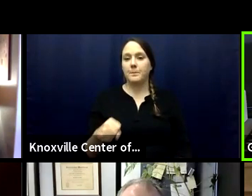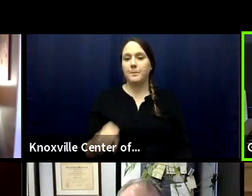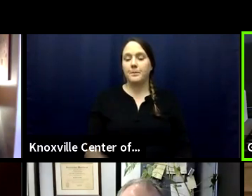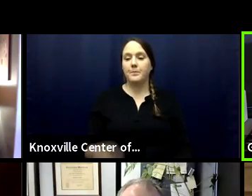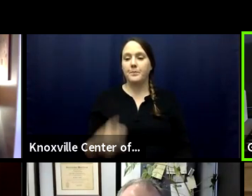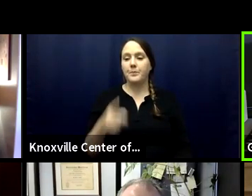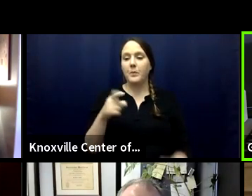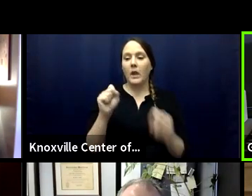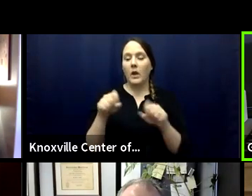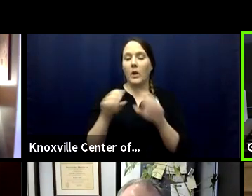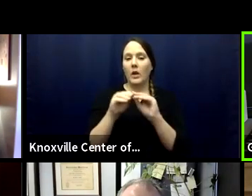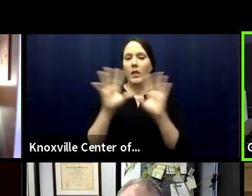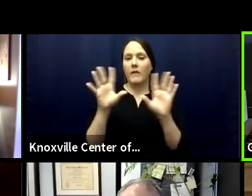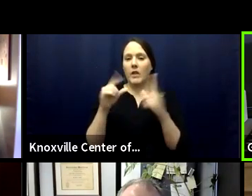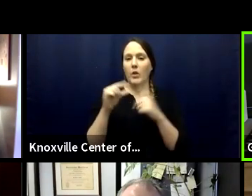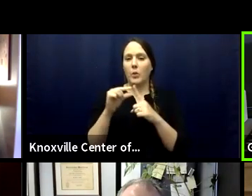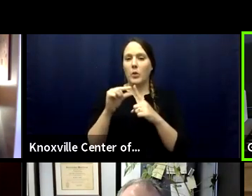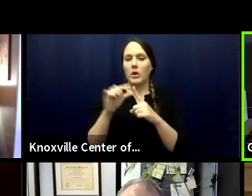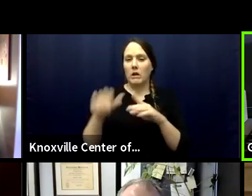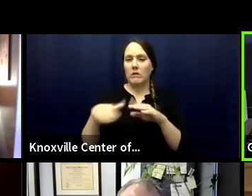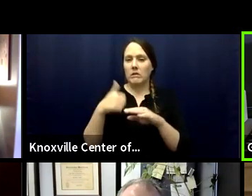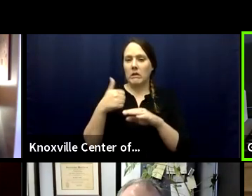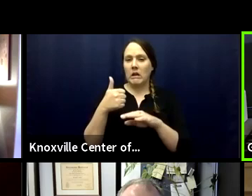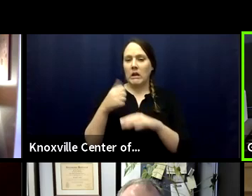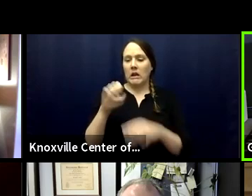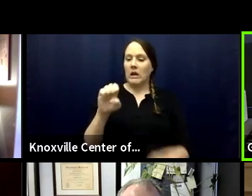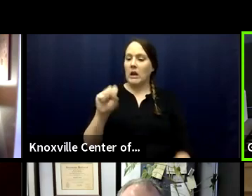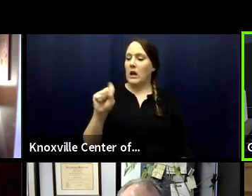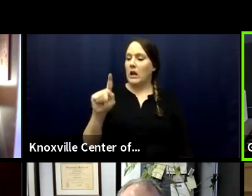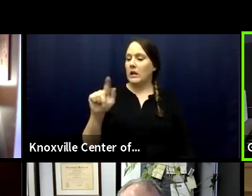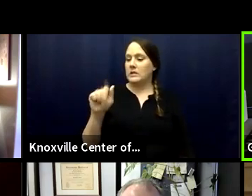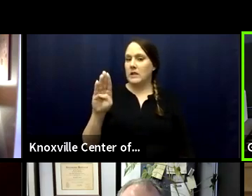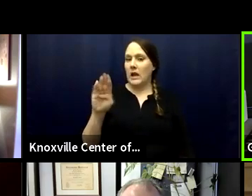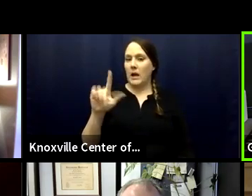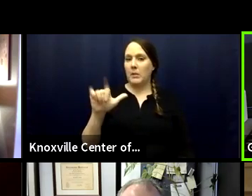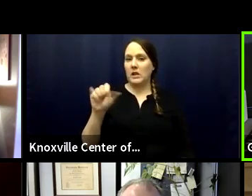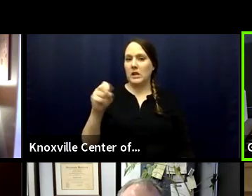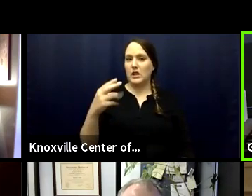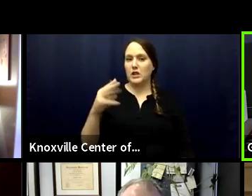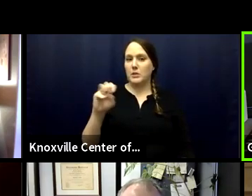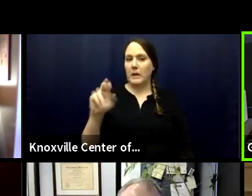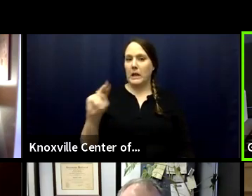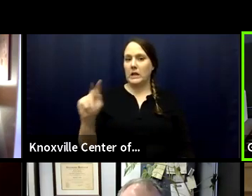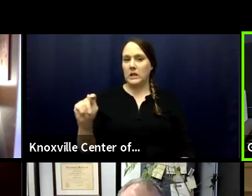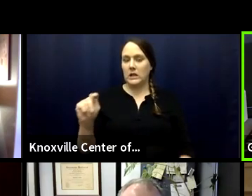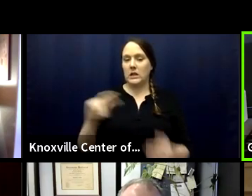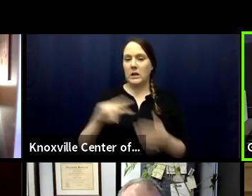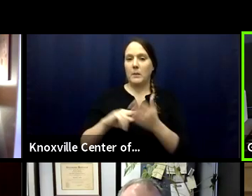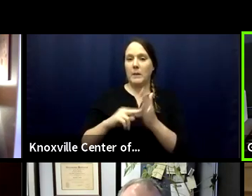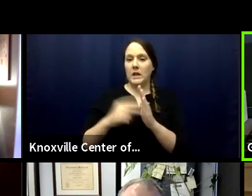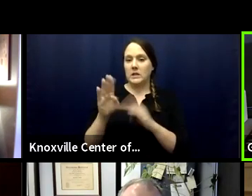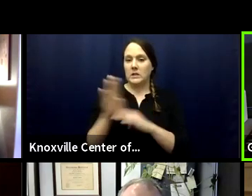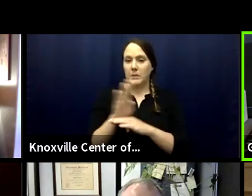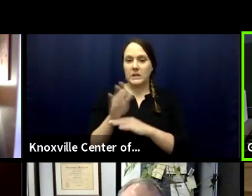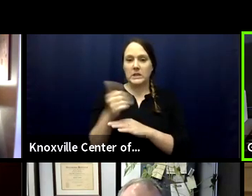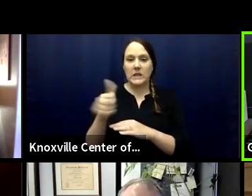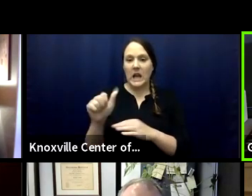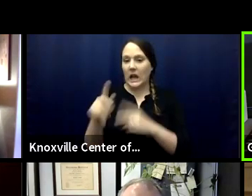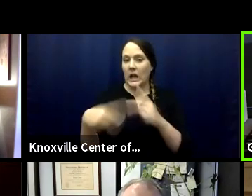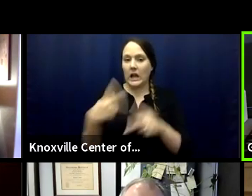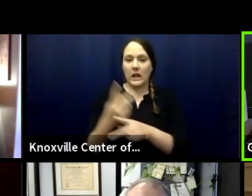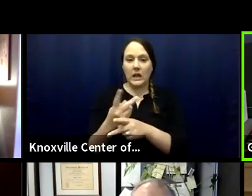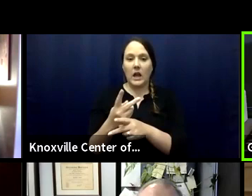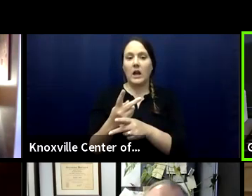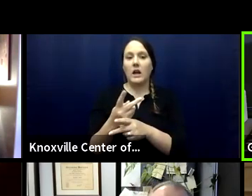you please clarify the word establishment means any restaurant, club, or any other business of any kind, unless it markets prepared food to customers